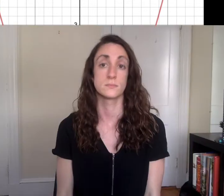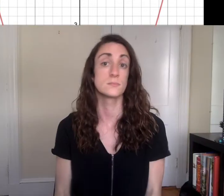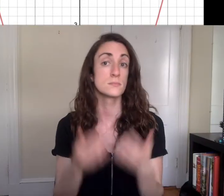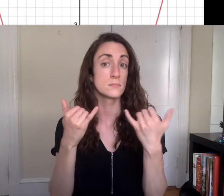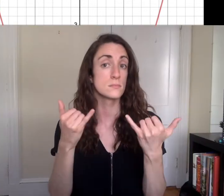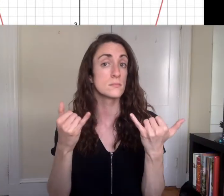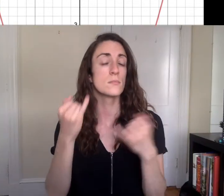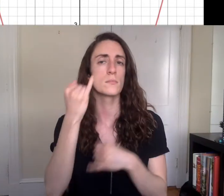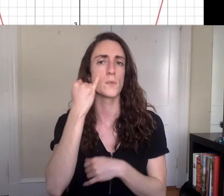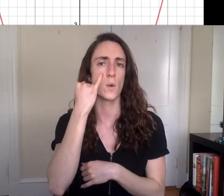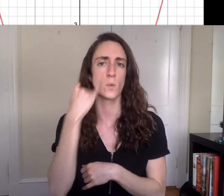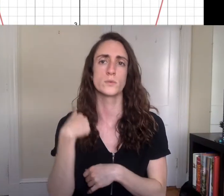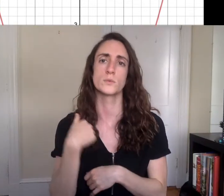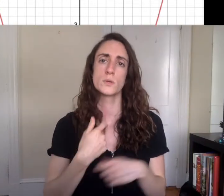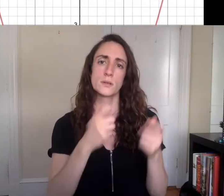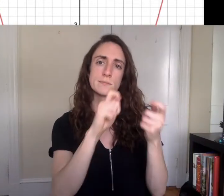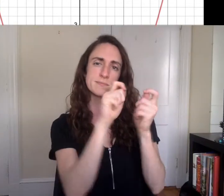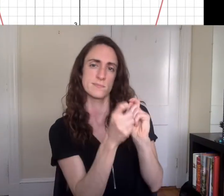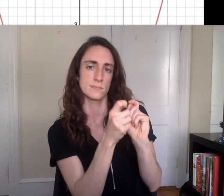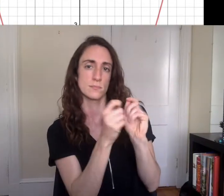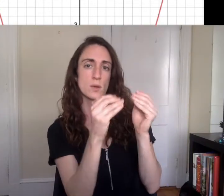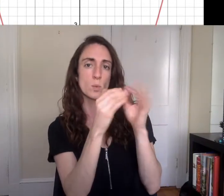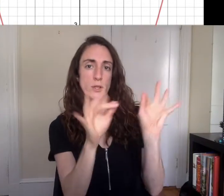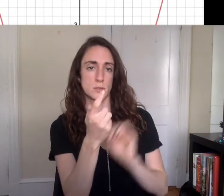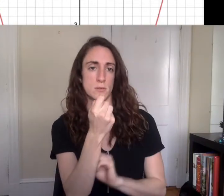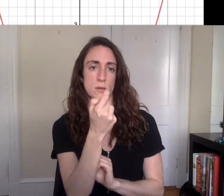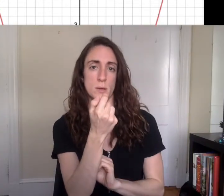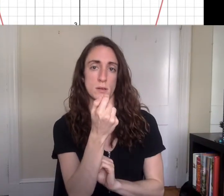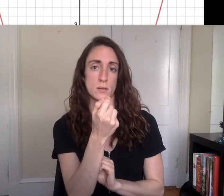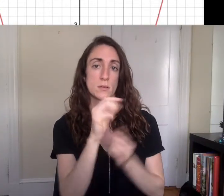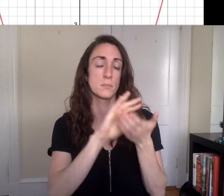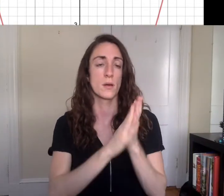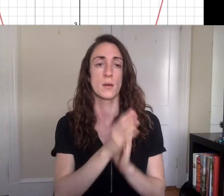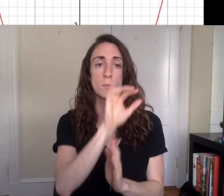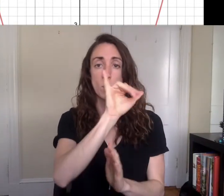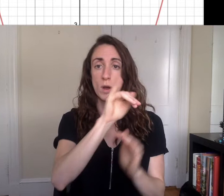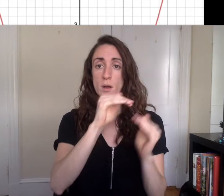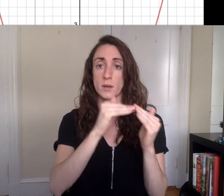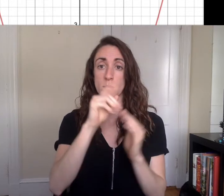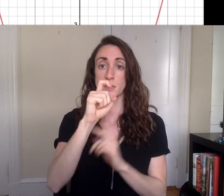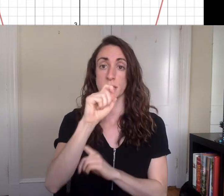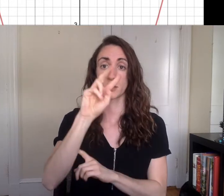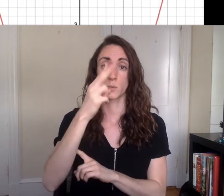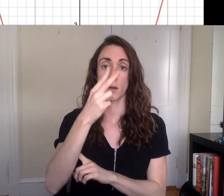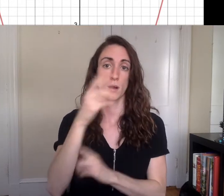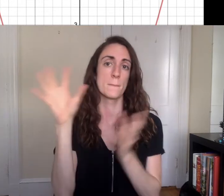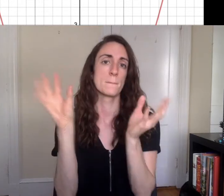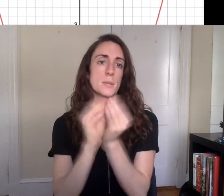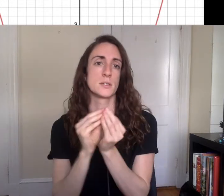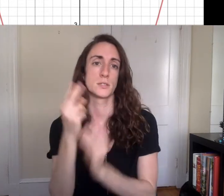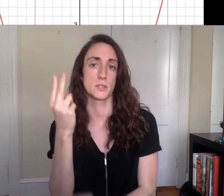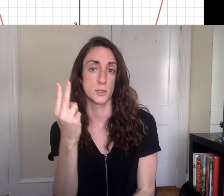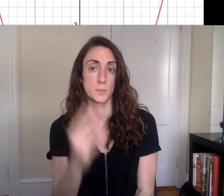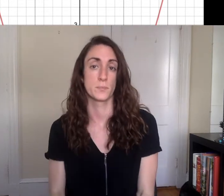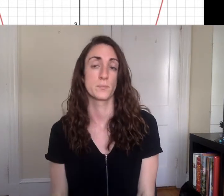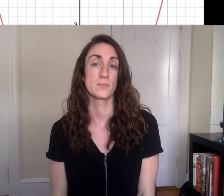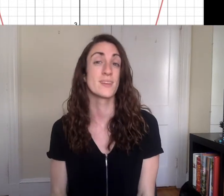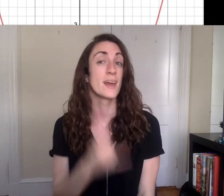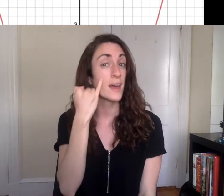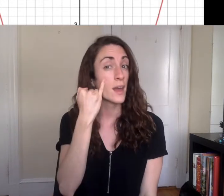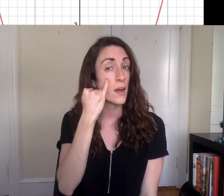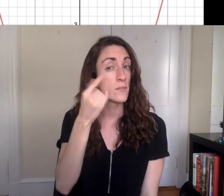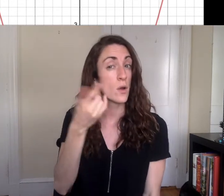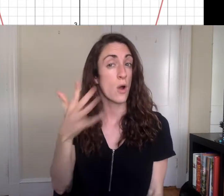So suppose we change the equation a little bit to be y equals x squared plus 2. If you remember how to graph